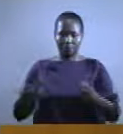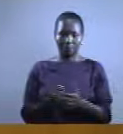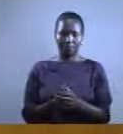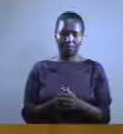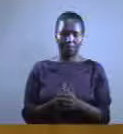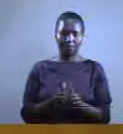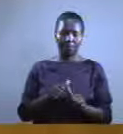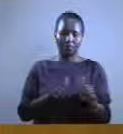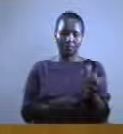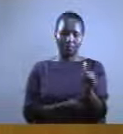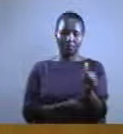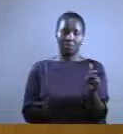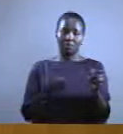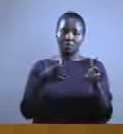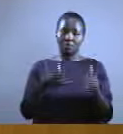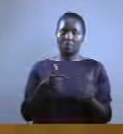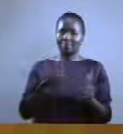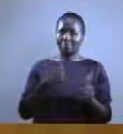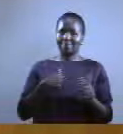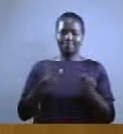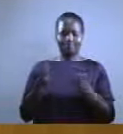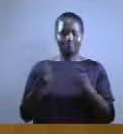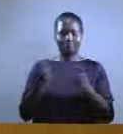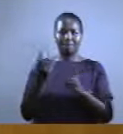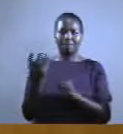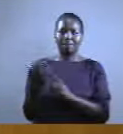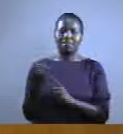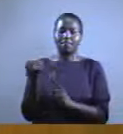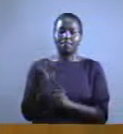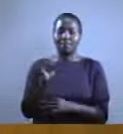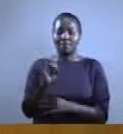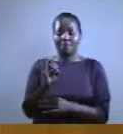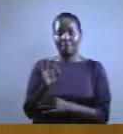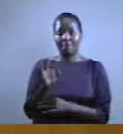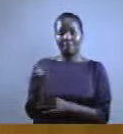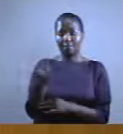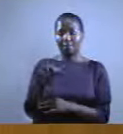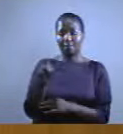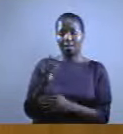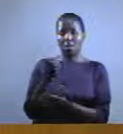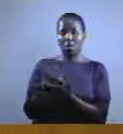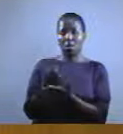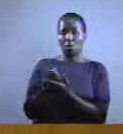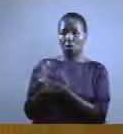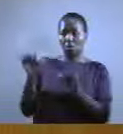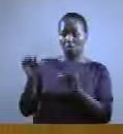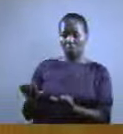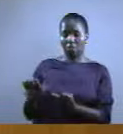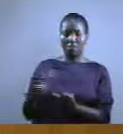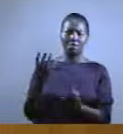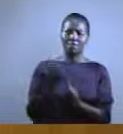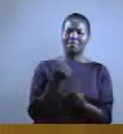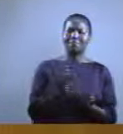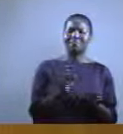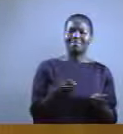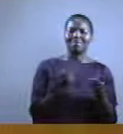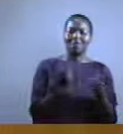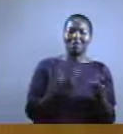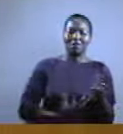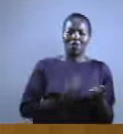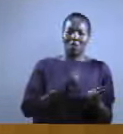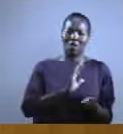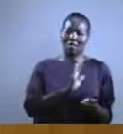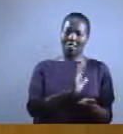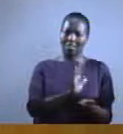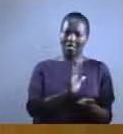Deputy Speaker, we cannot succeed in any effort to improve the lives of South Africans if our economy doesn't utilize the talents, the